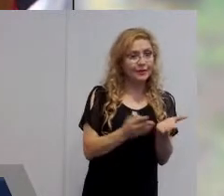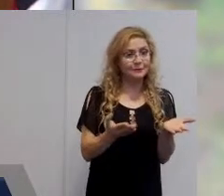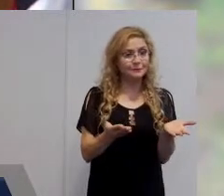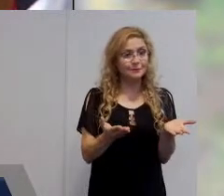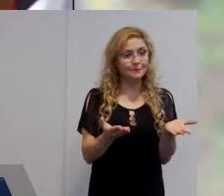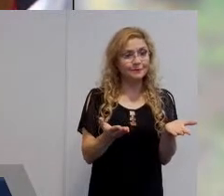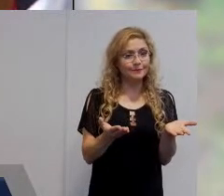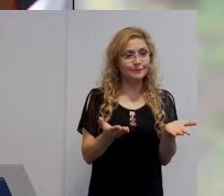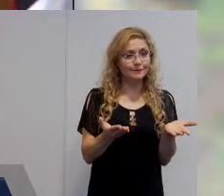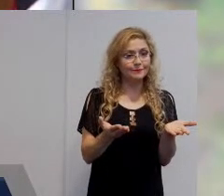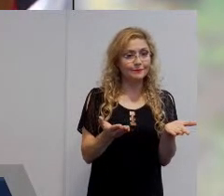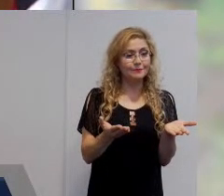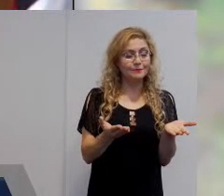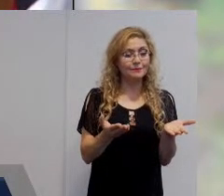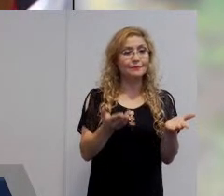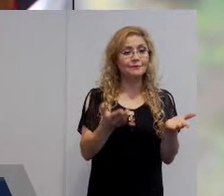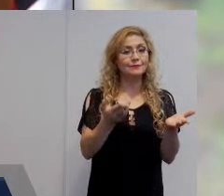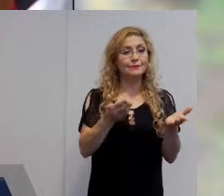9.8% in